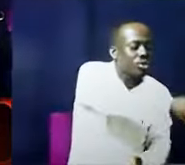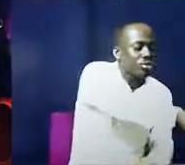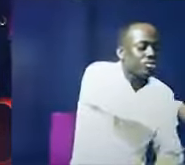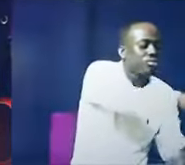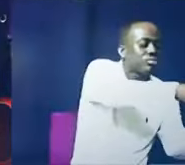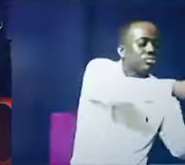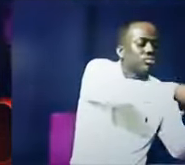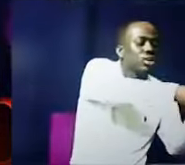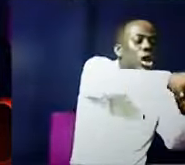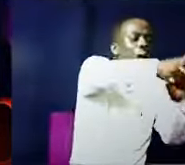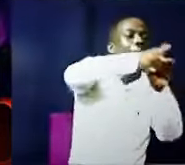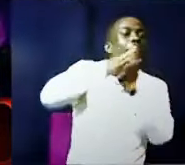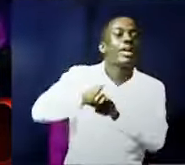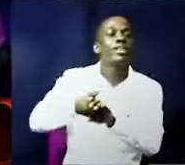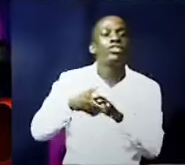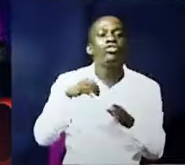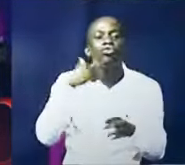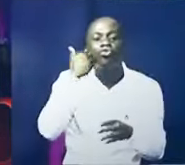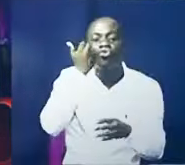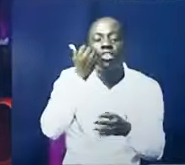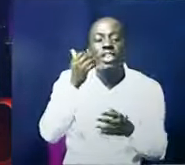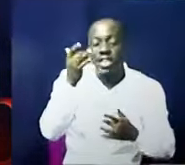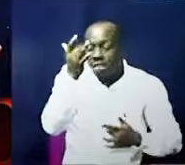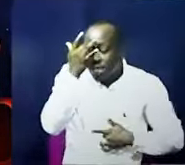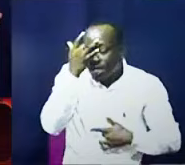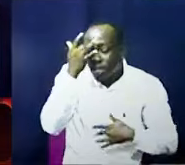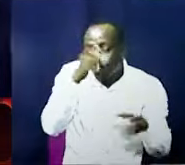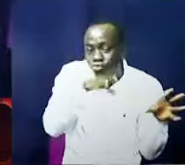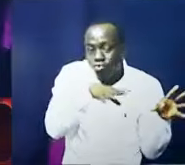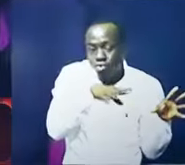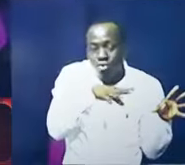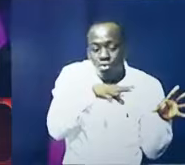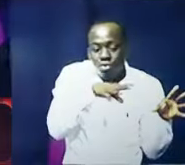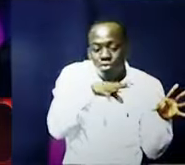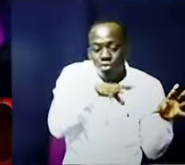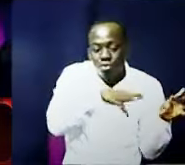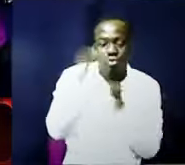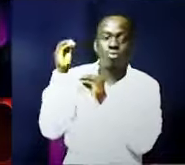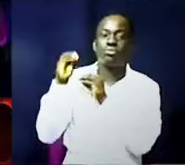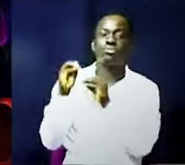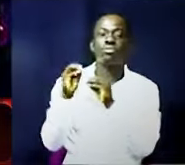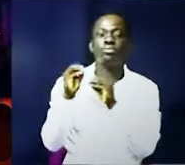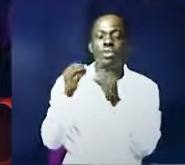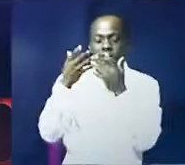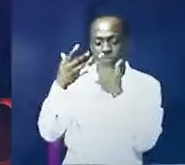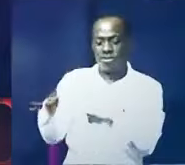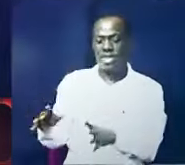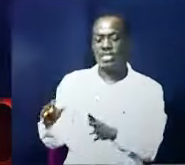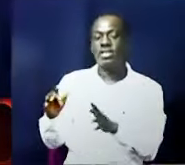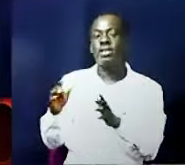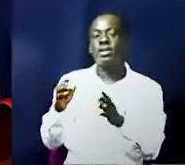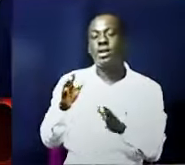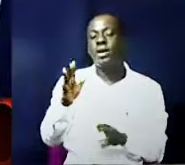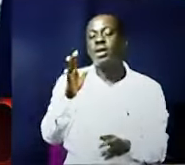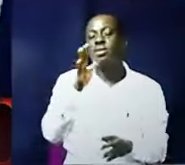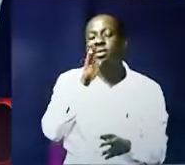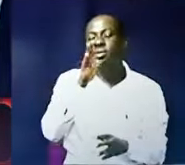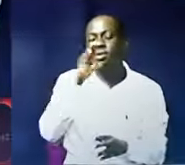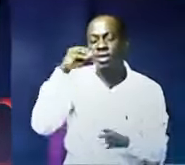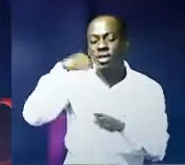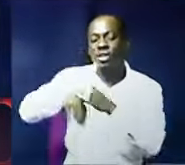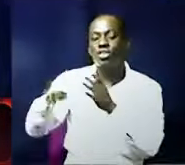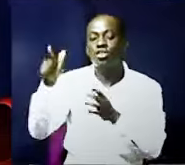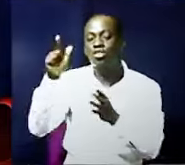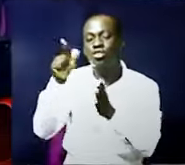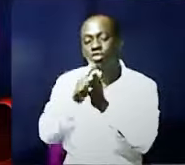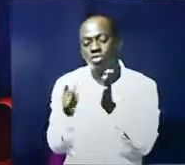fueno ejaye enti osoriye ebe somo. Now, how many of us would want Jesus to be our presiding elder? Yemwa hene